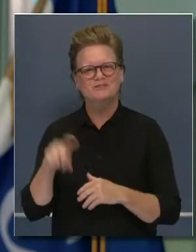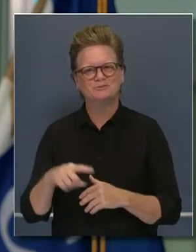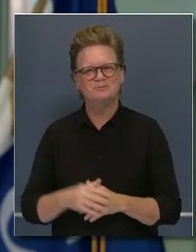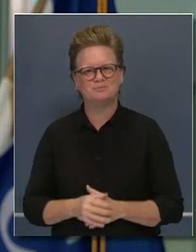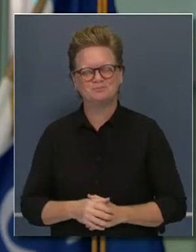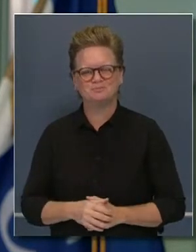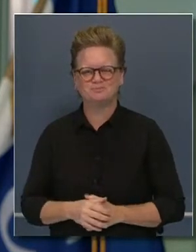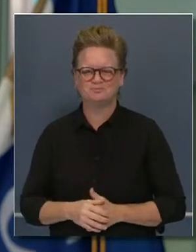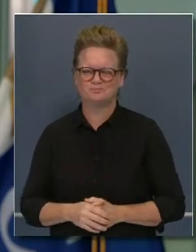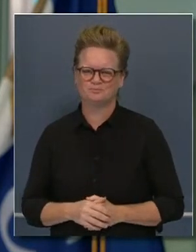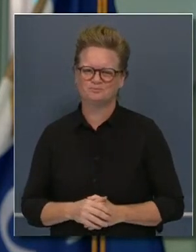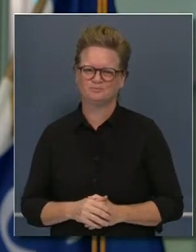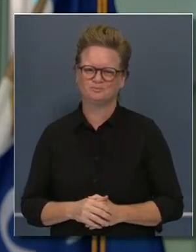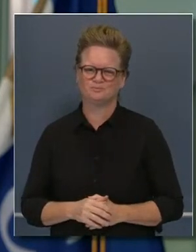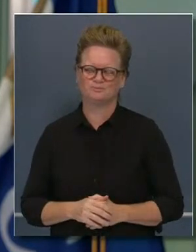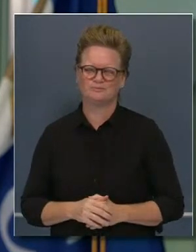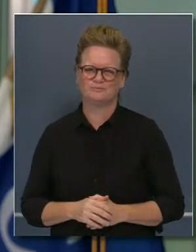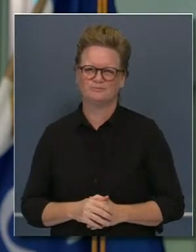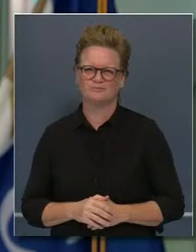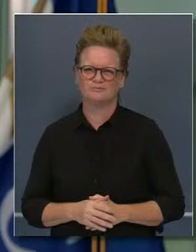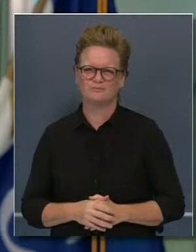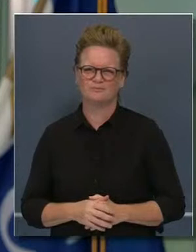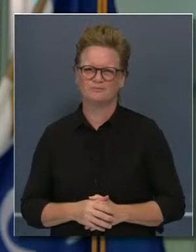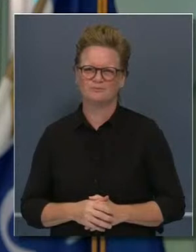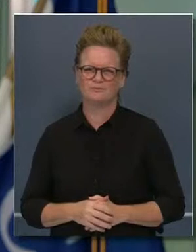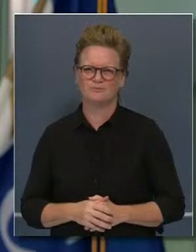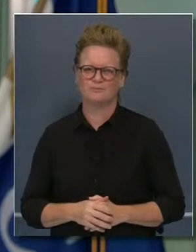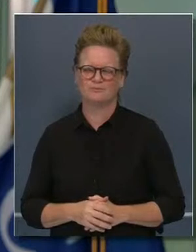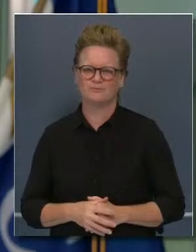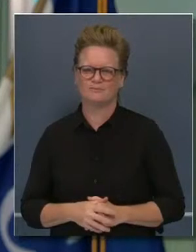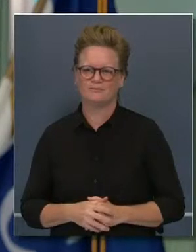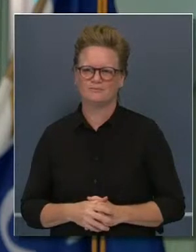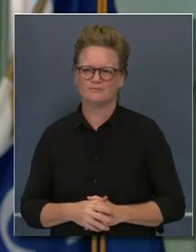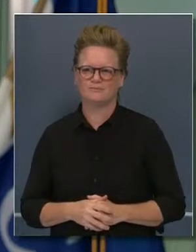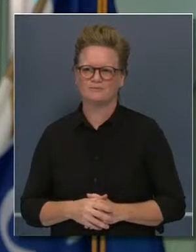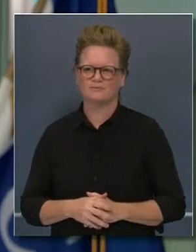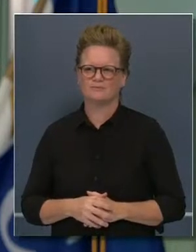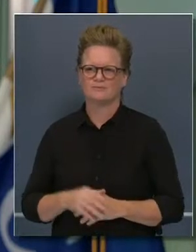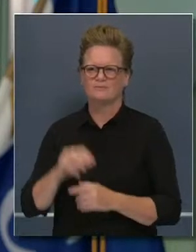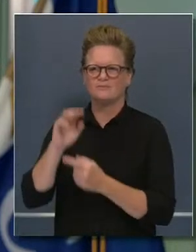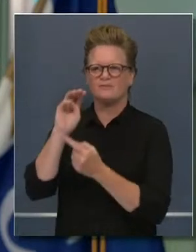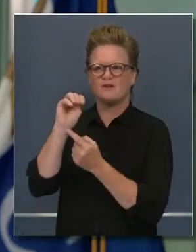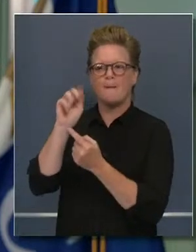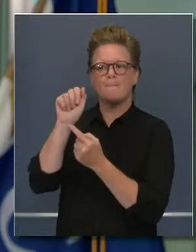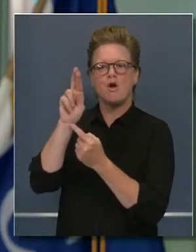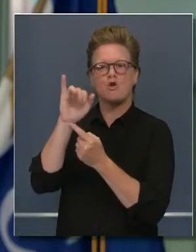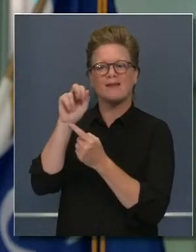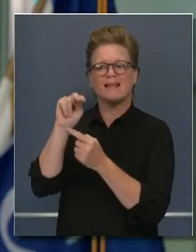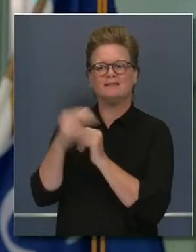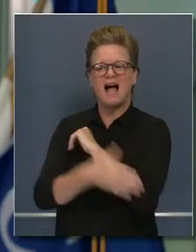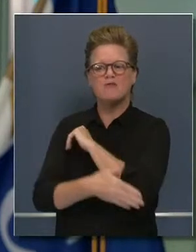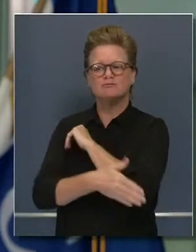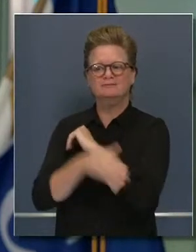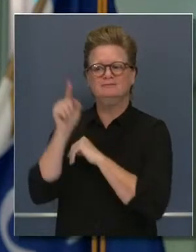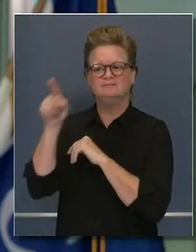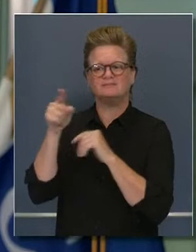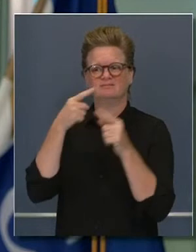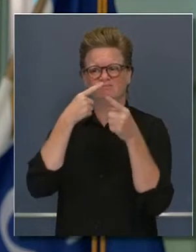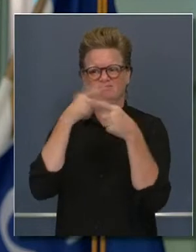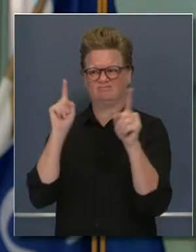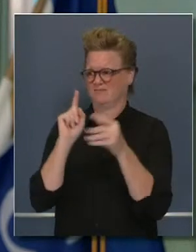Hi, Governor. Officials in Marin County had announced last week that they were expecting to